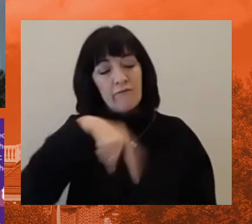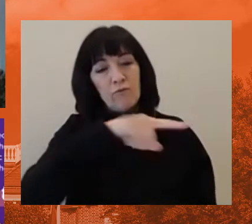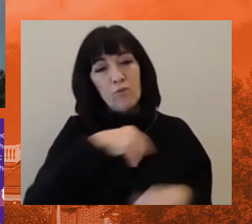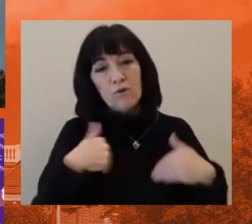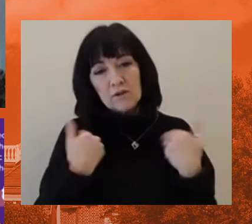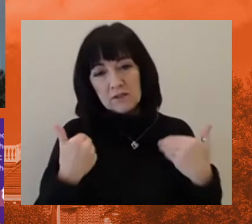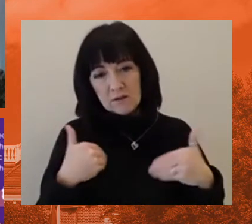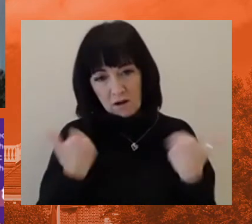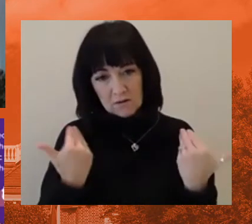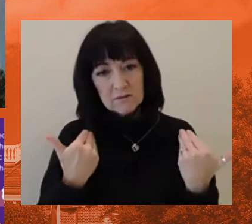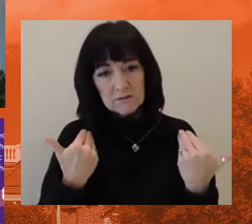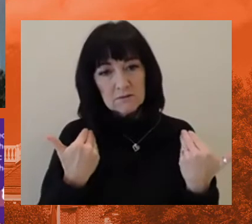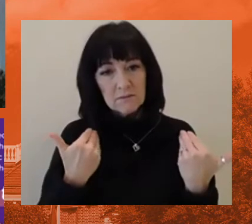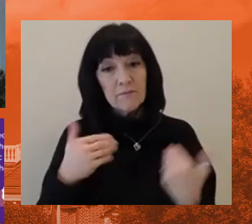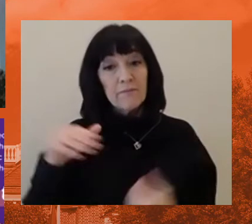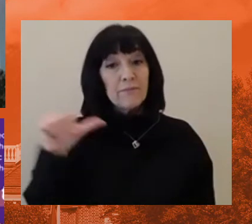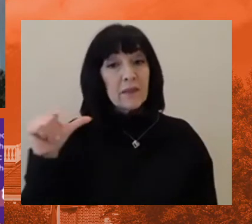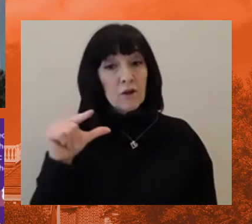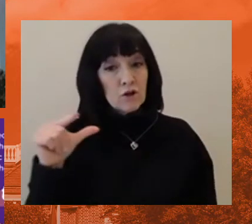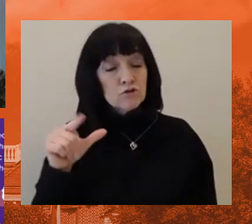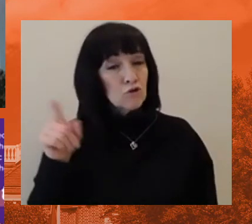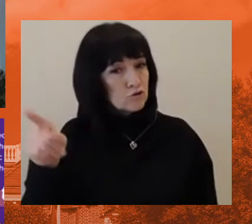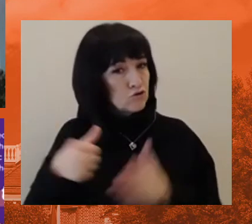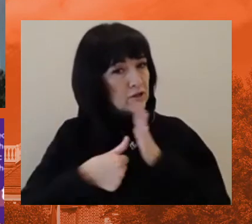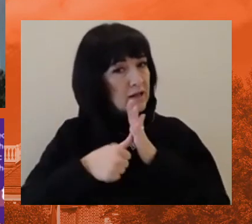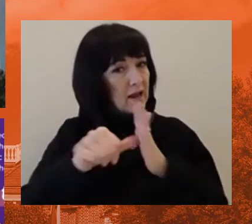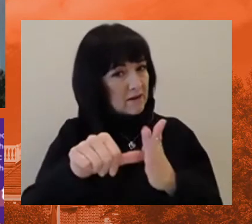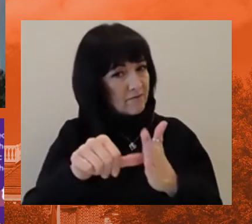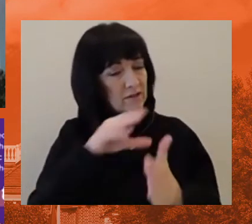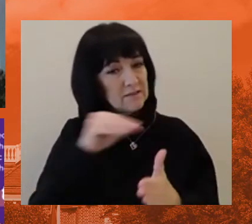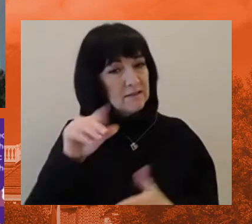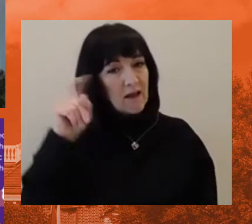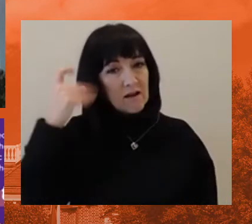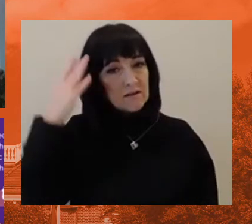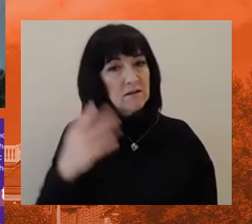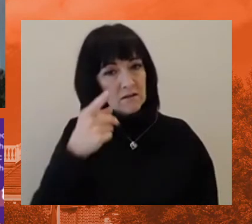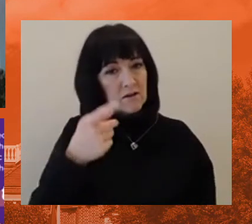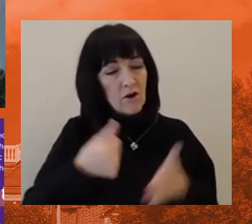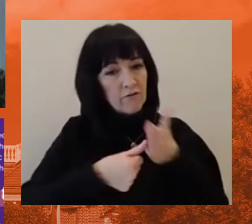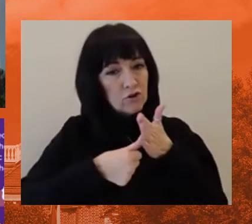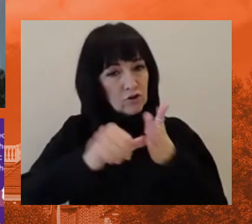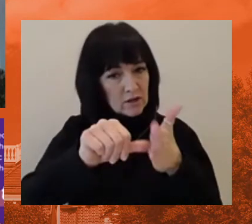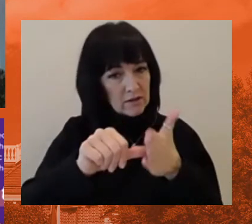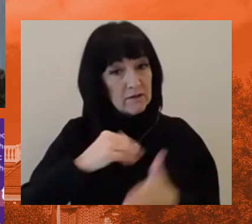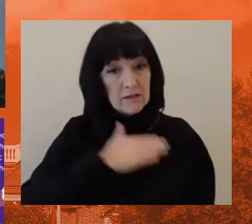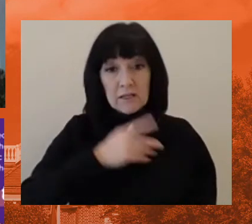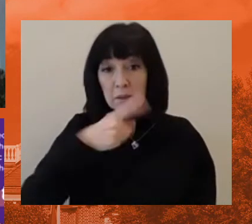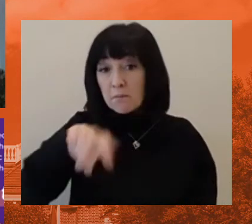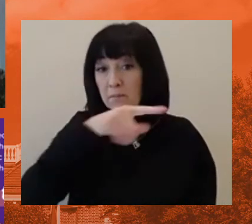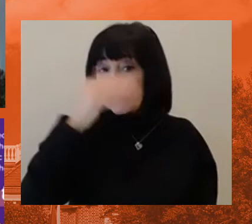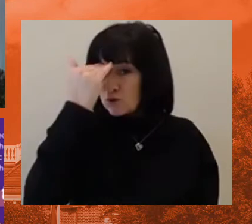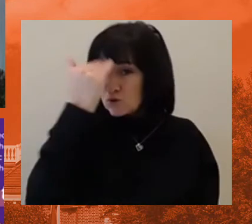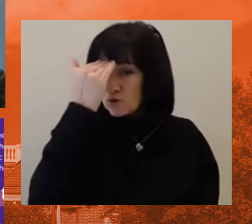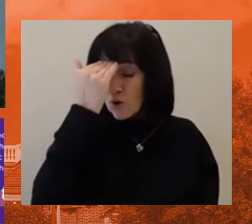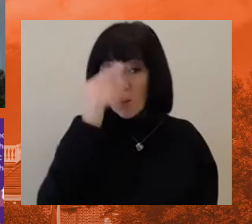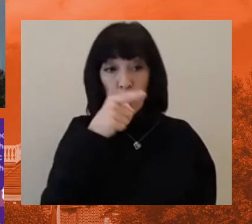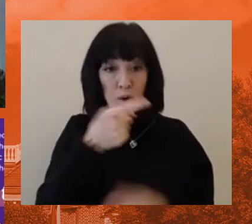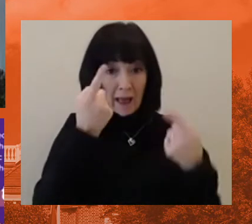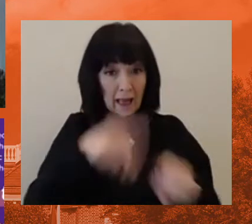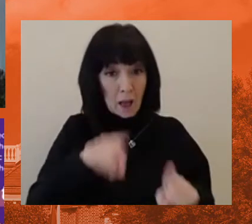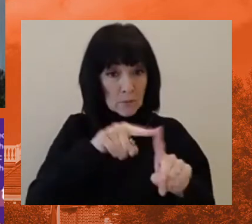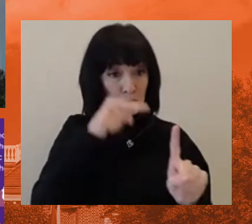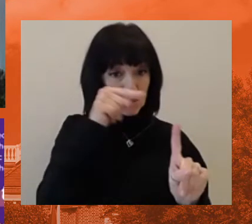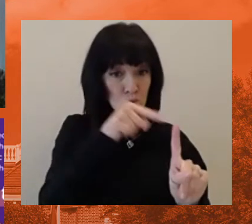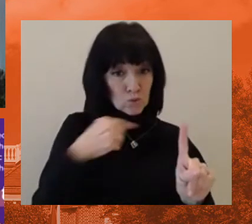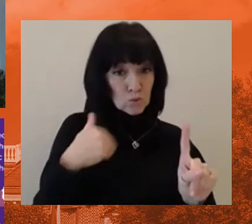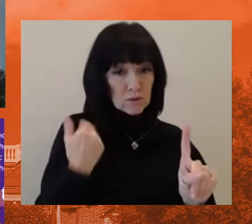as Attorney General Jennings has highlighted, and as Governor has highlighted, please know that you are not alone. We are here to